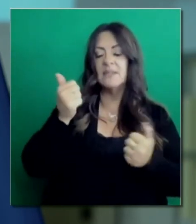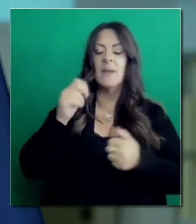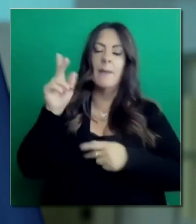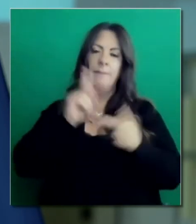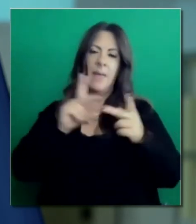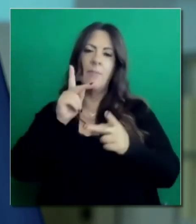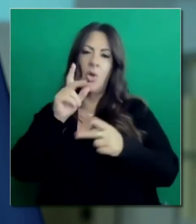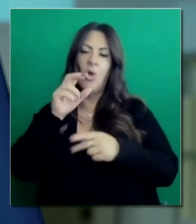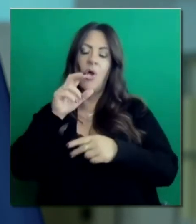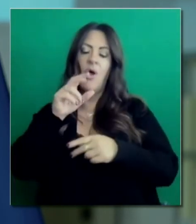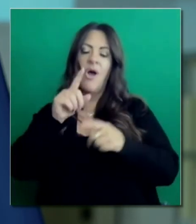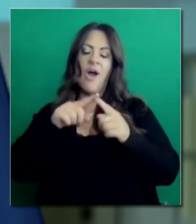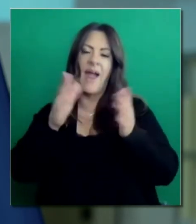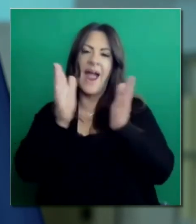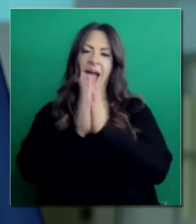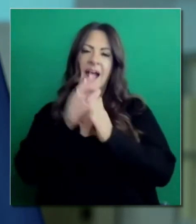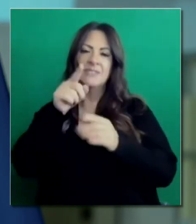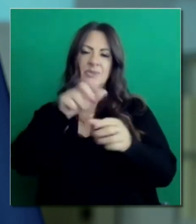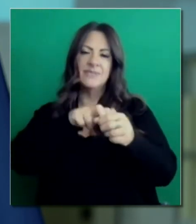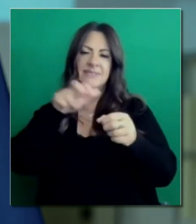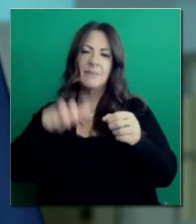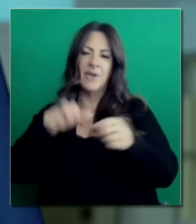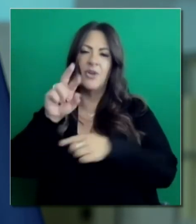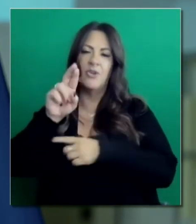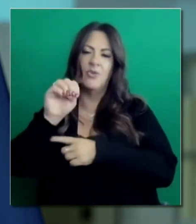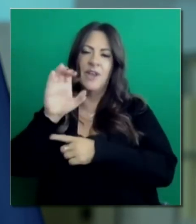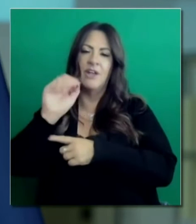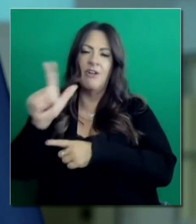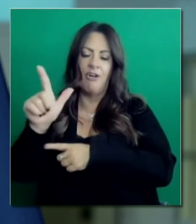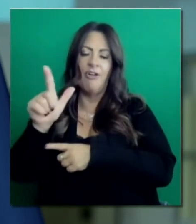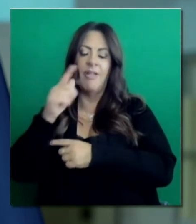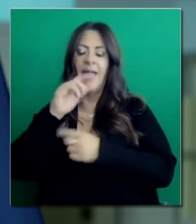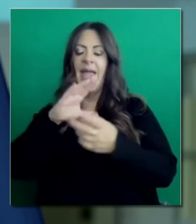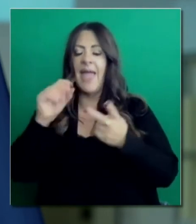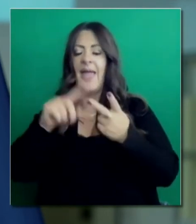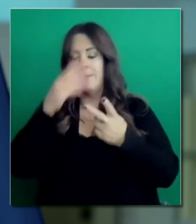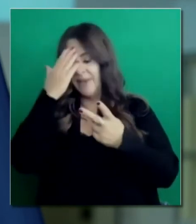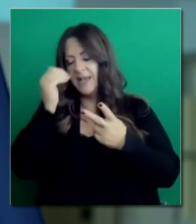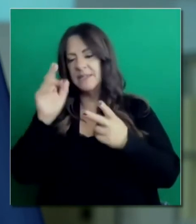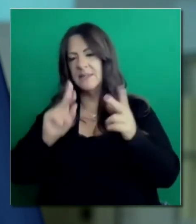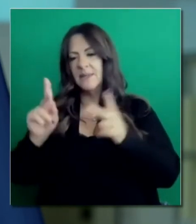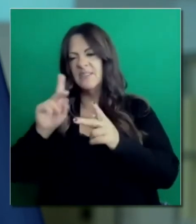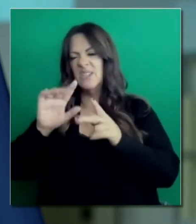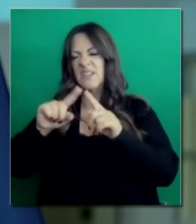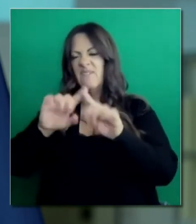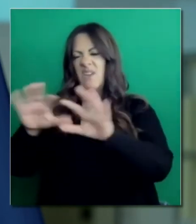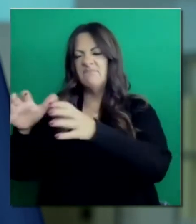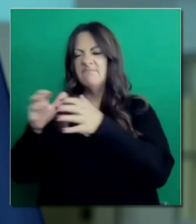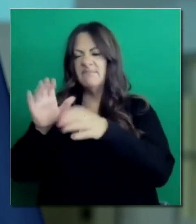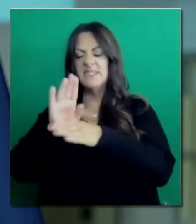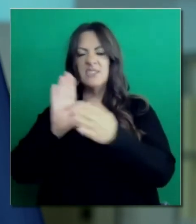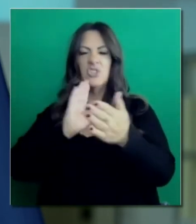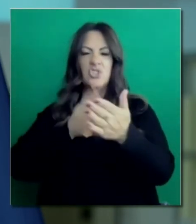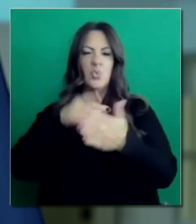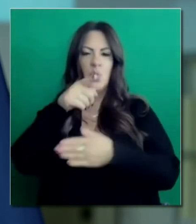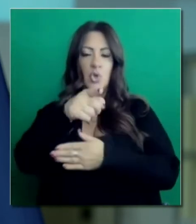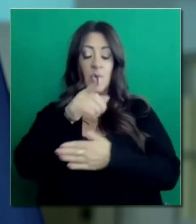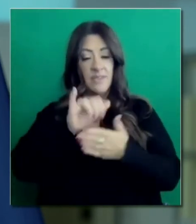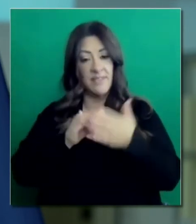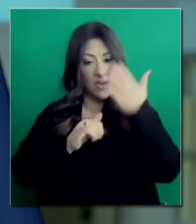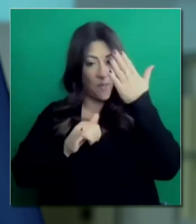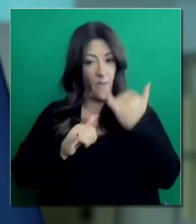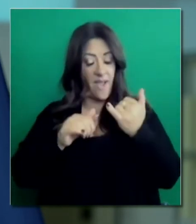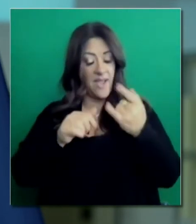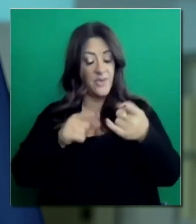and they say that the timing on this is arbitrary and convenient based off of that. I want to give you a chance to respond to people that are saying that. Yeah,